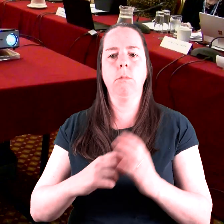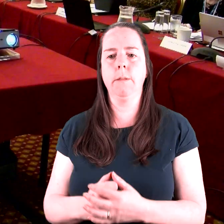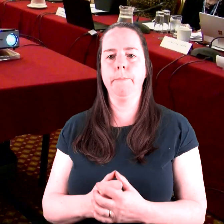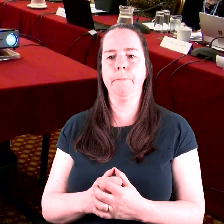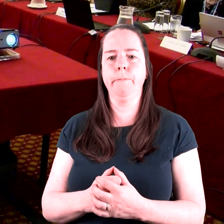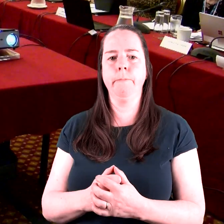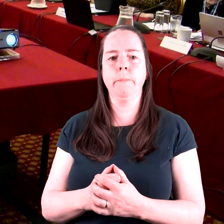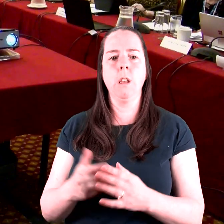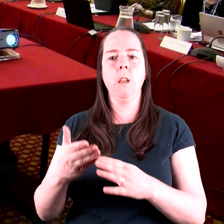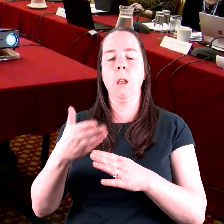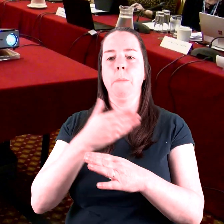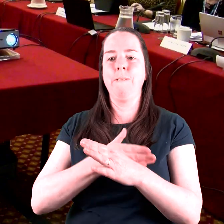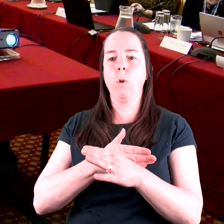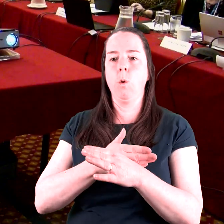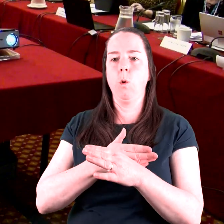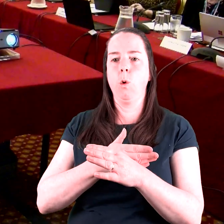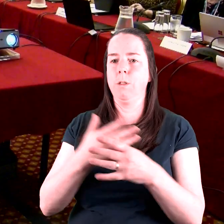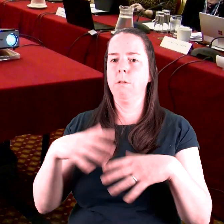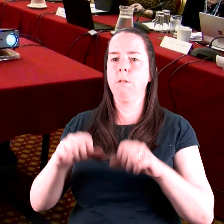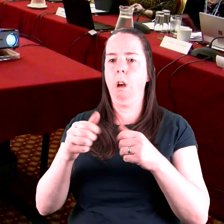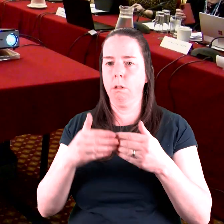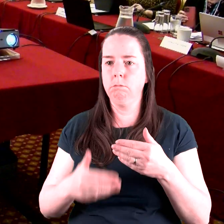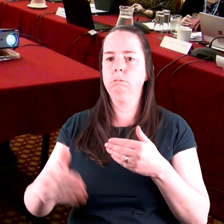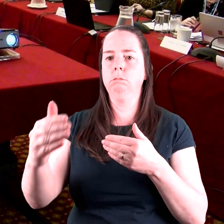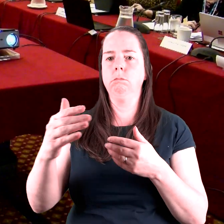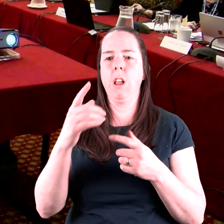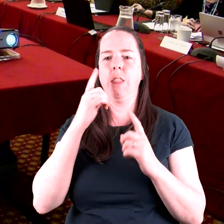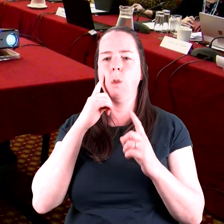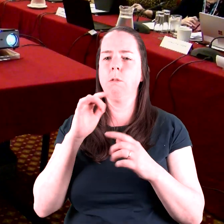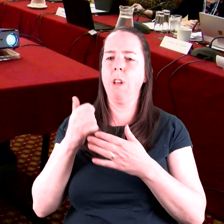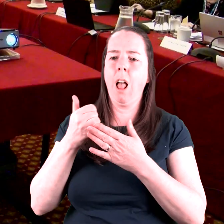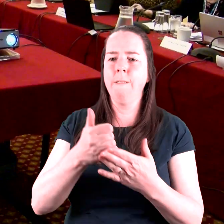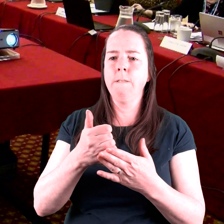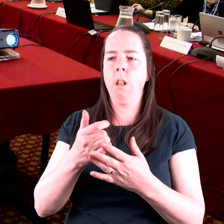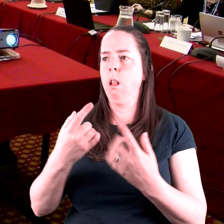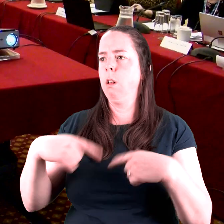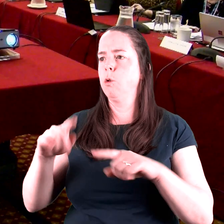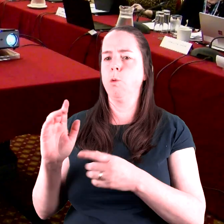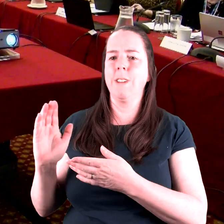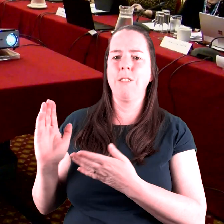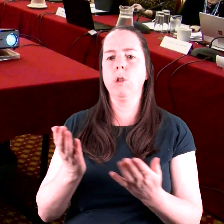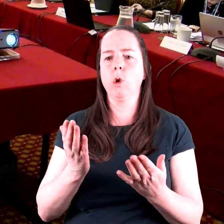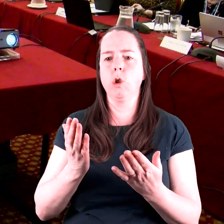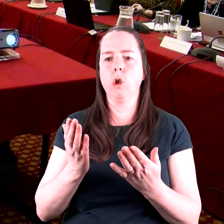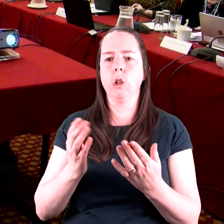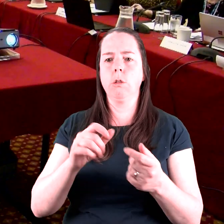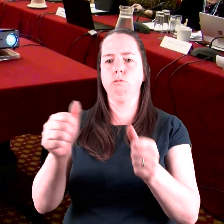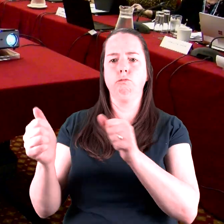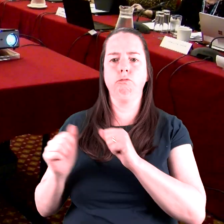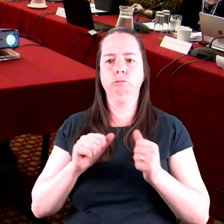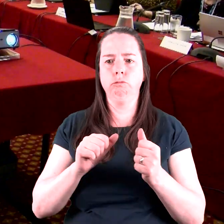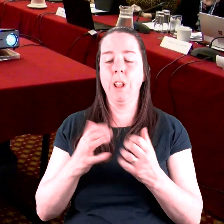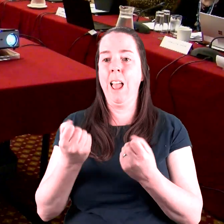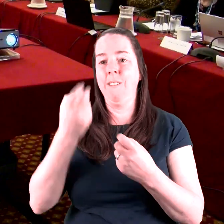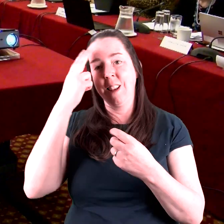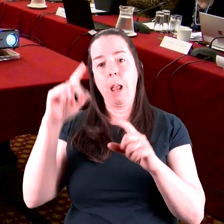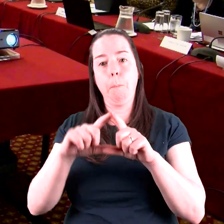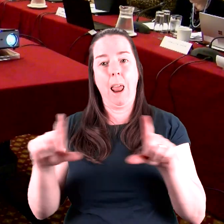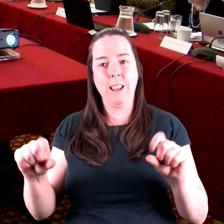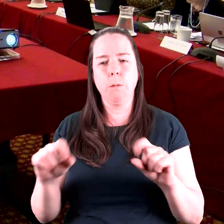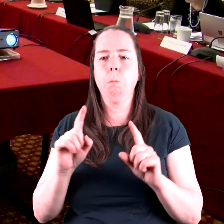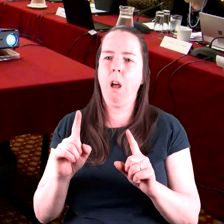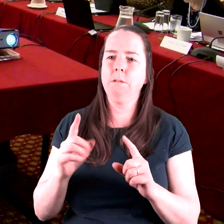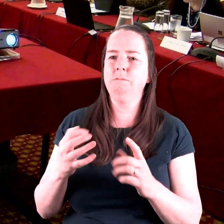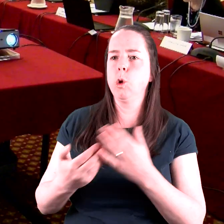noted. And then I will just, before we go into the minutes, I thought it would be helpful for us to do some introductions around the room, even though we have